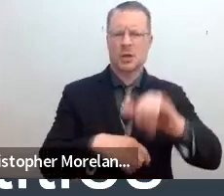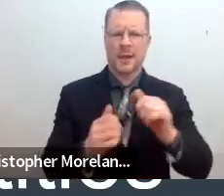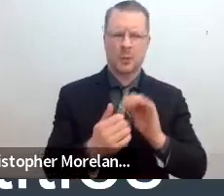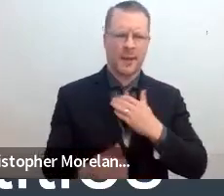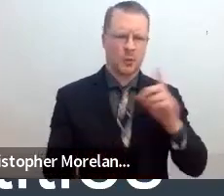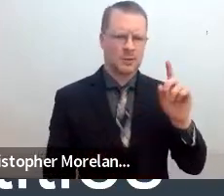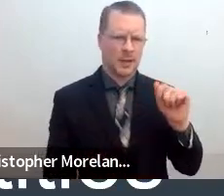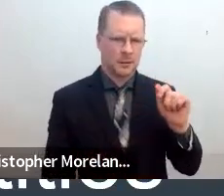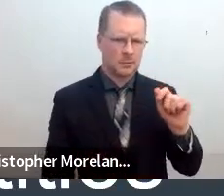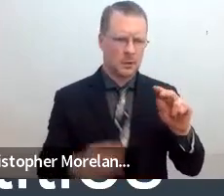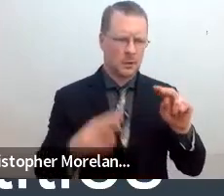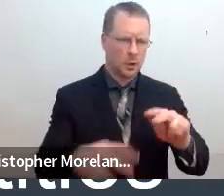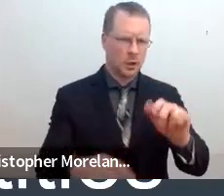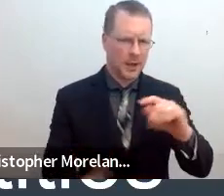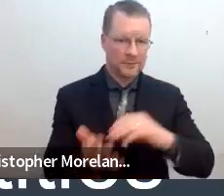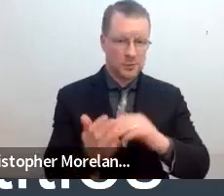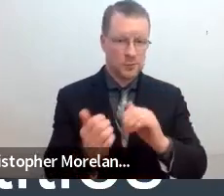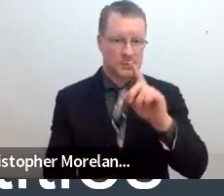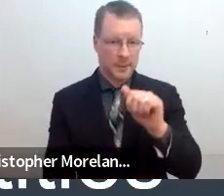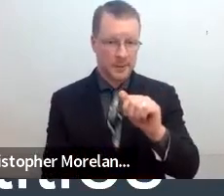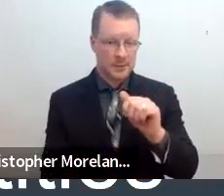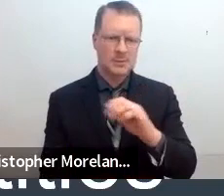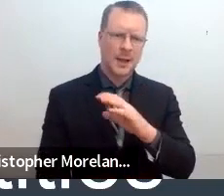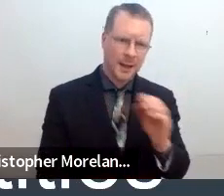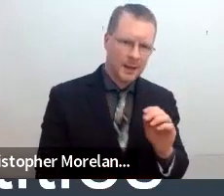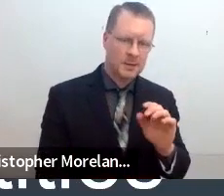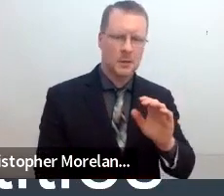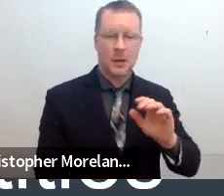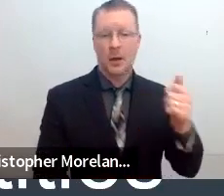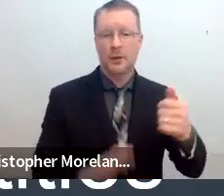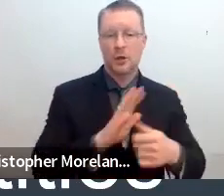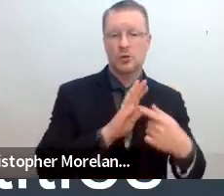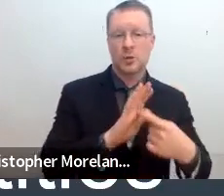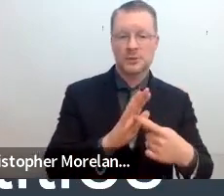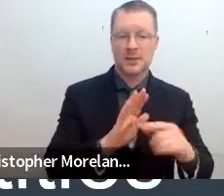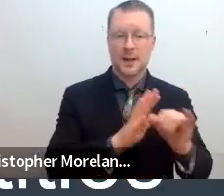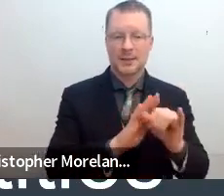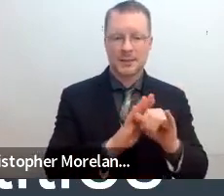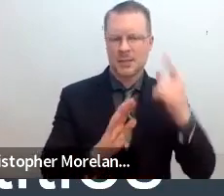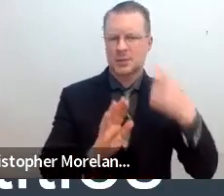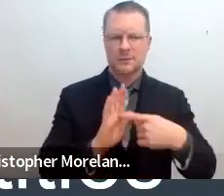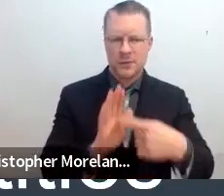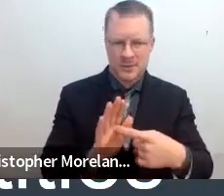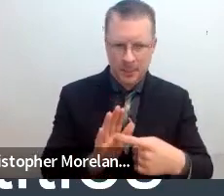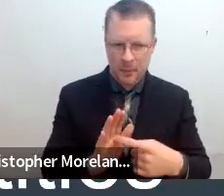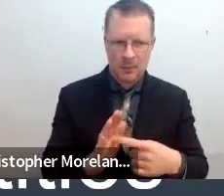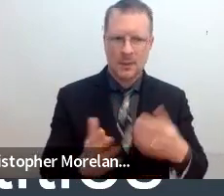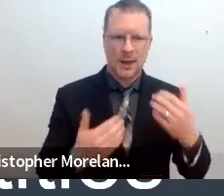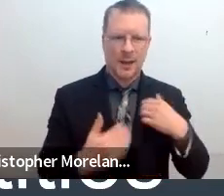identities. And we've only just begun to address that with some of our data when we look at